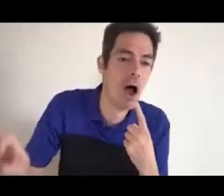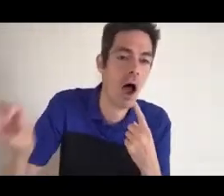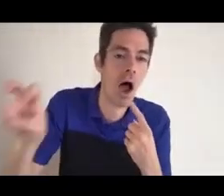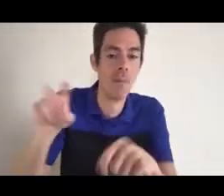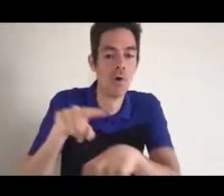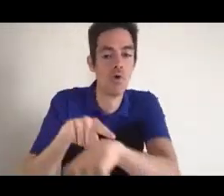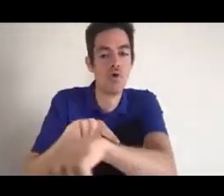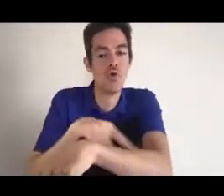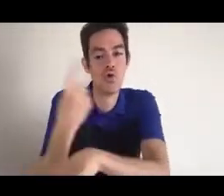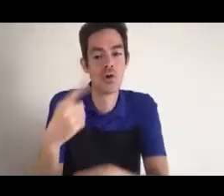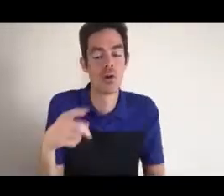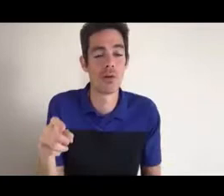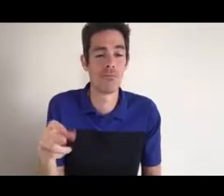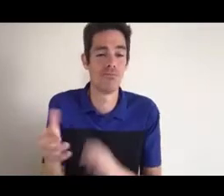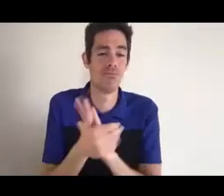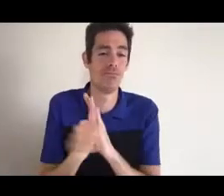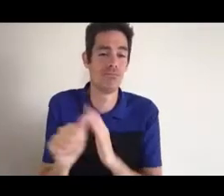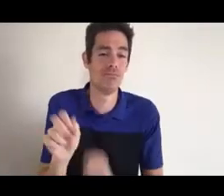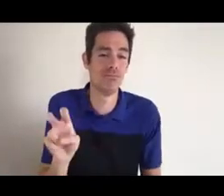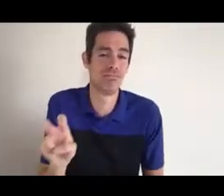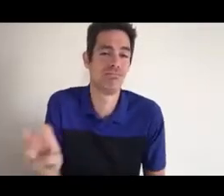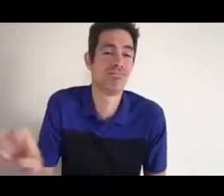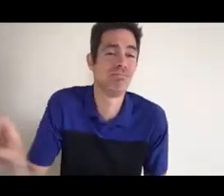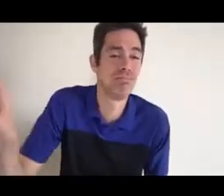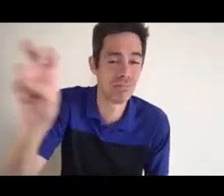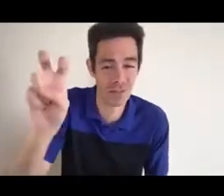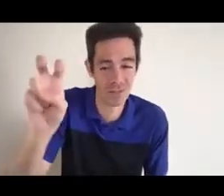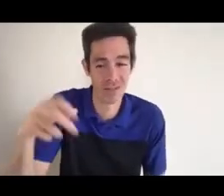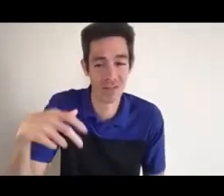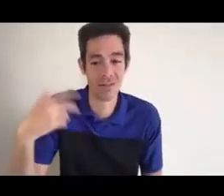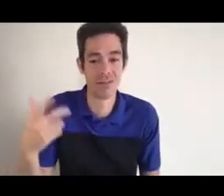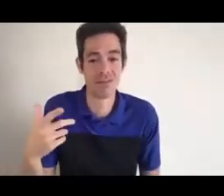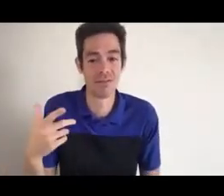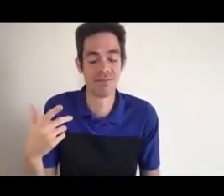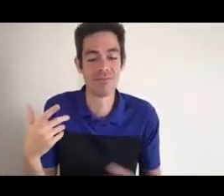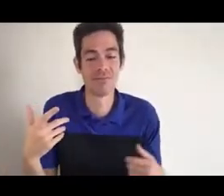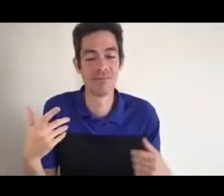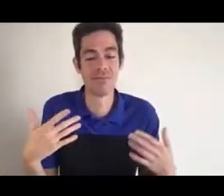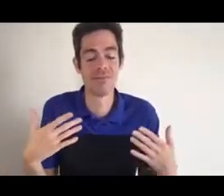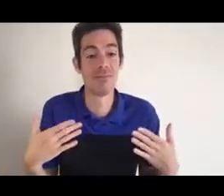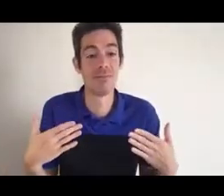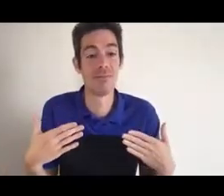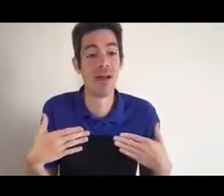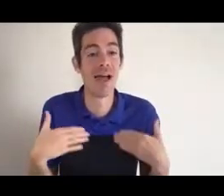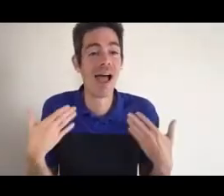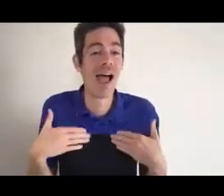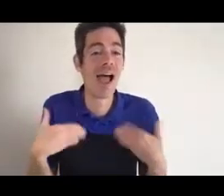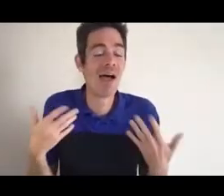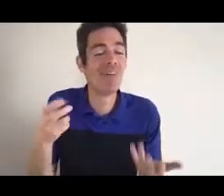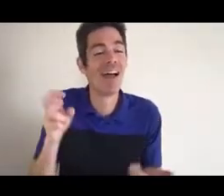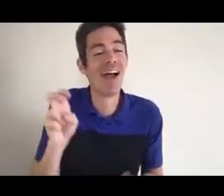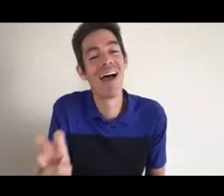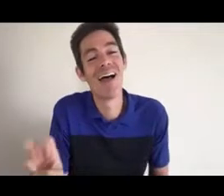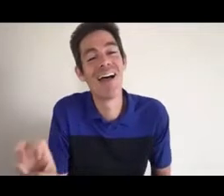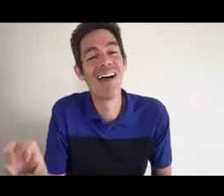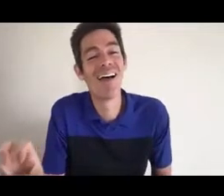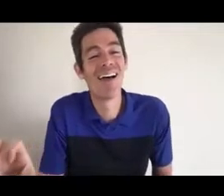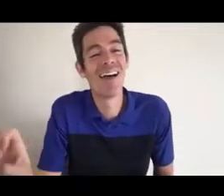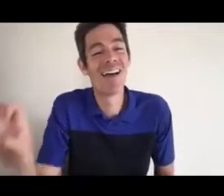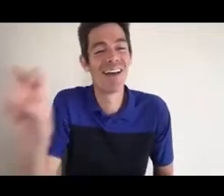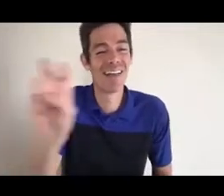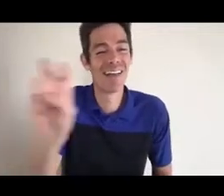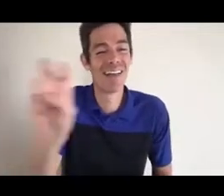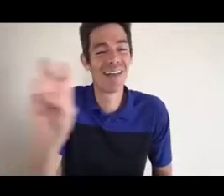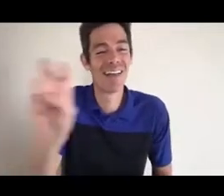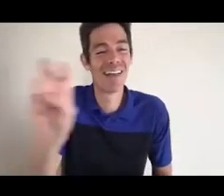travel, it's sloppy or long. And here's, I'm a pro at traveling. And so, or